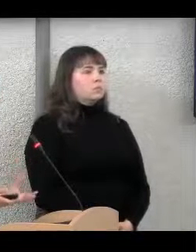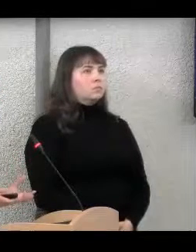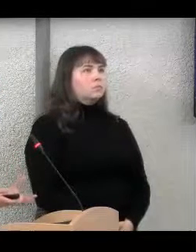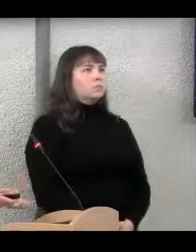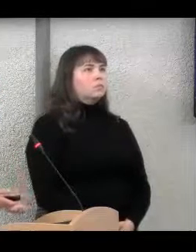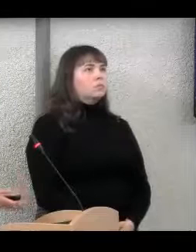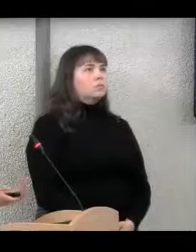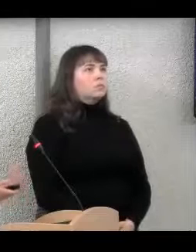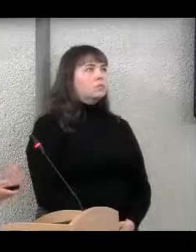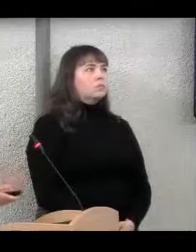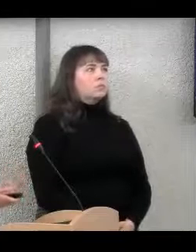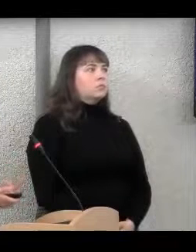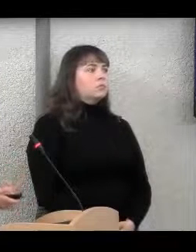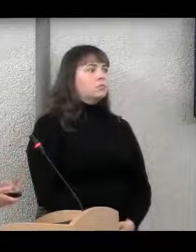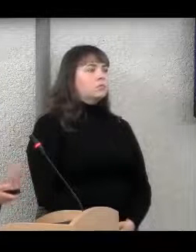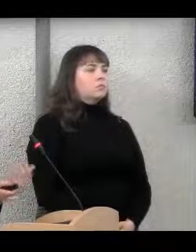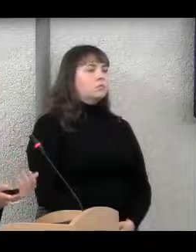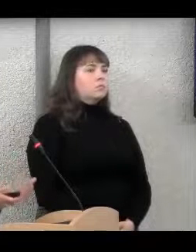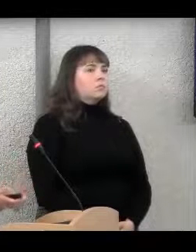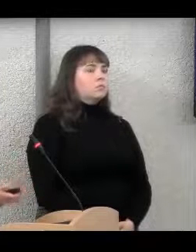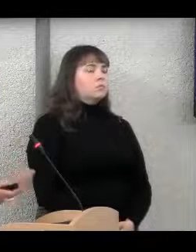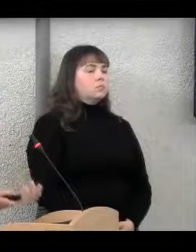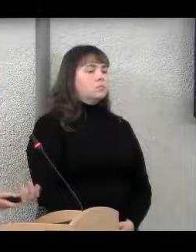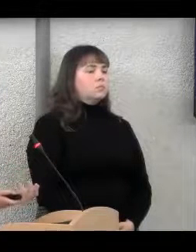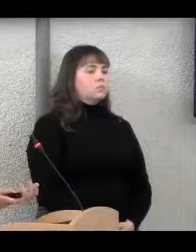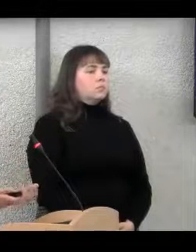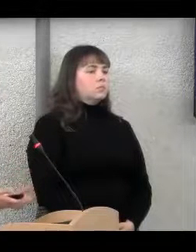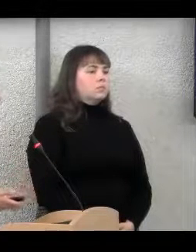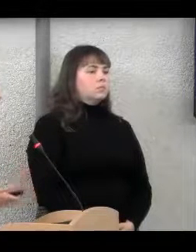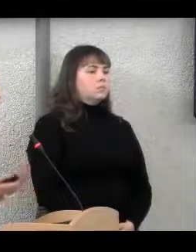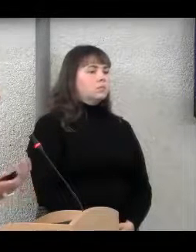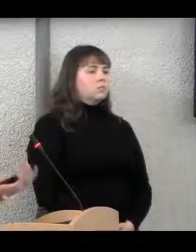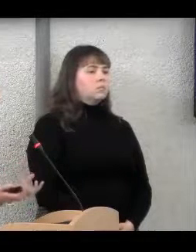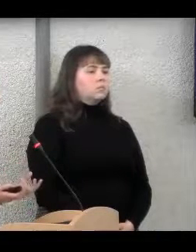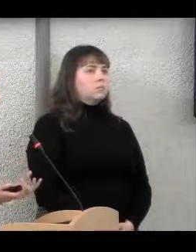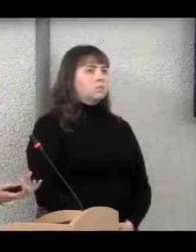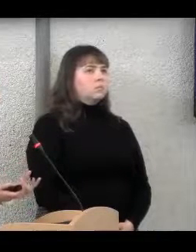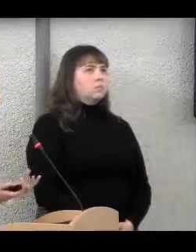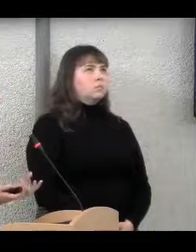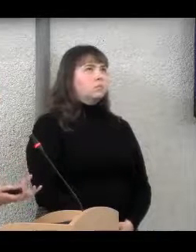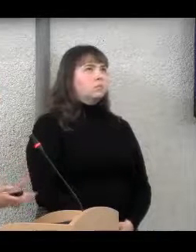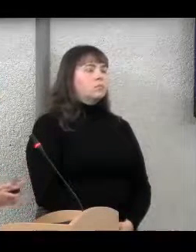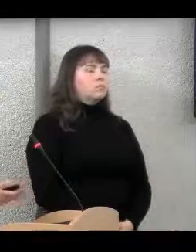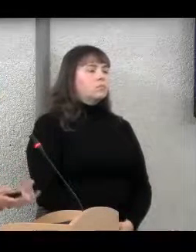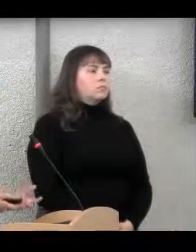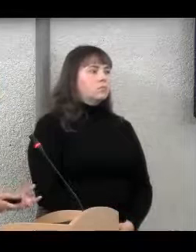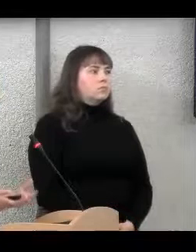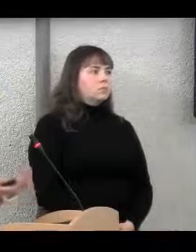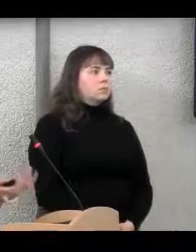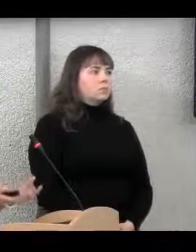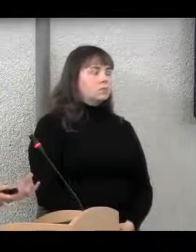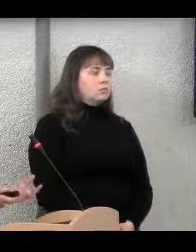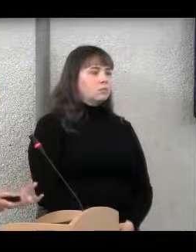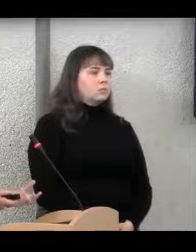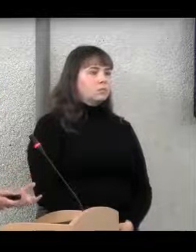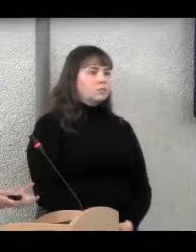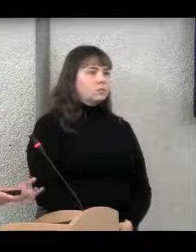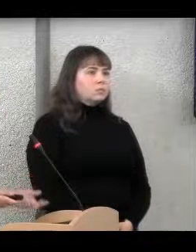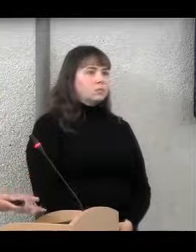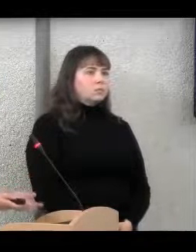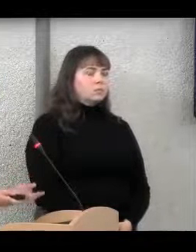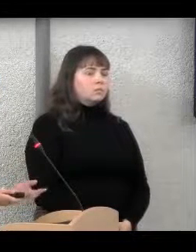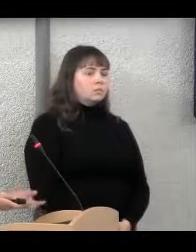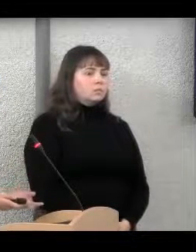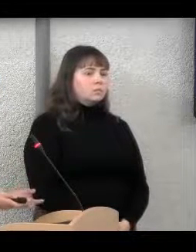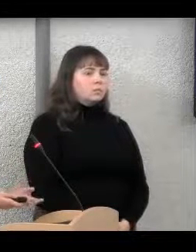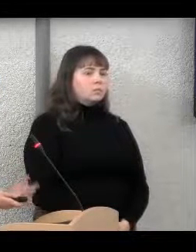ambitious climate goals have been already set at the EU as well as the national level, and carbon farming is seen as one of the solutions of